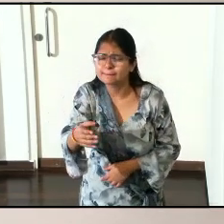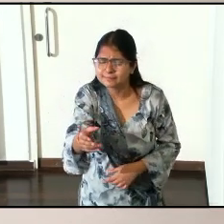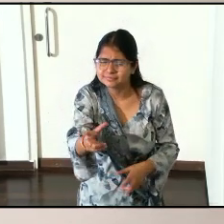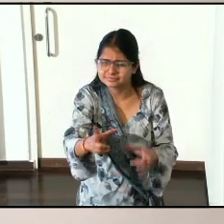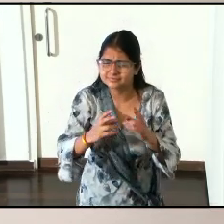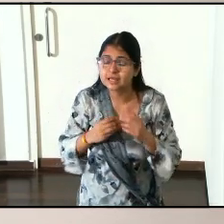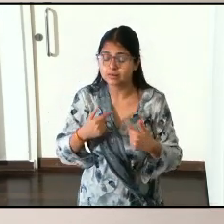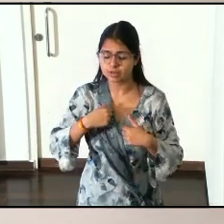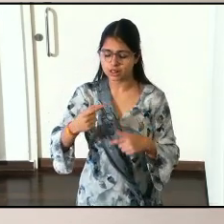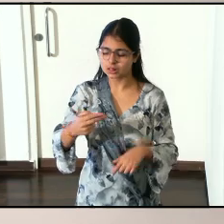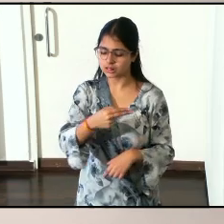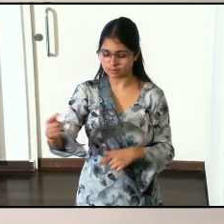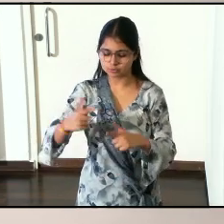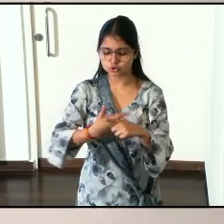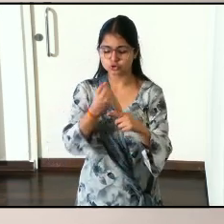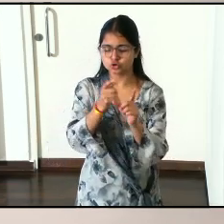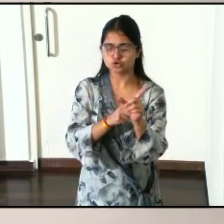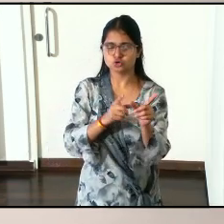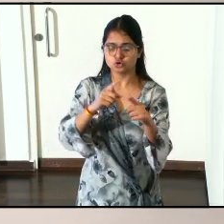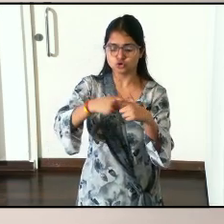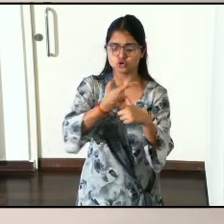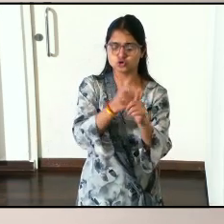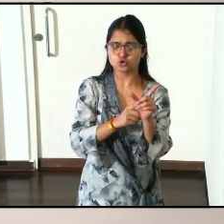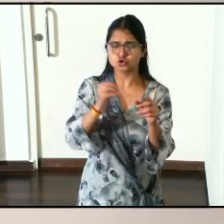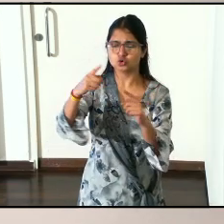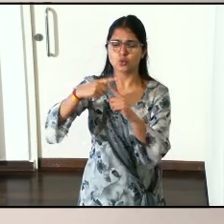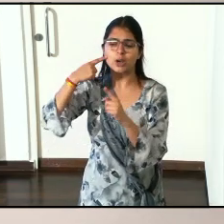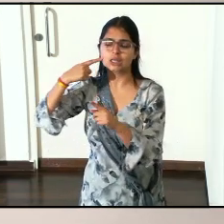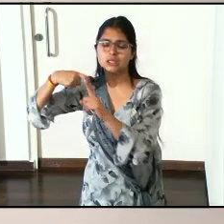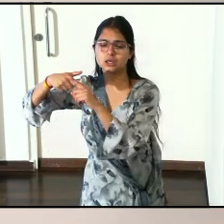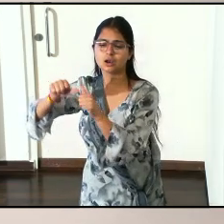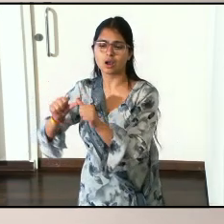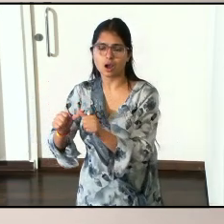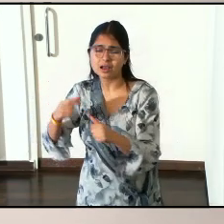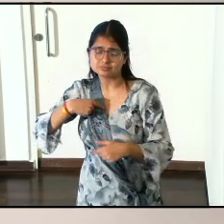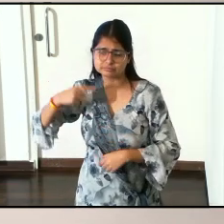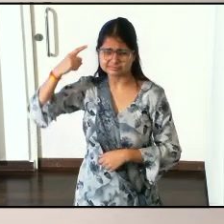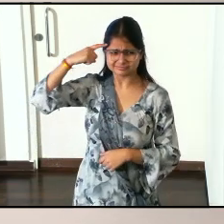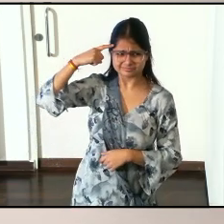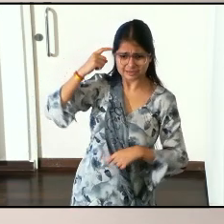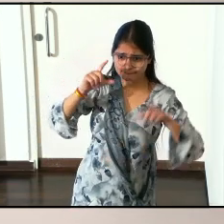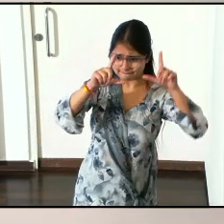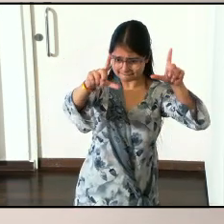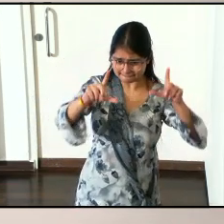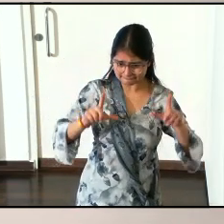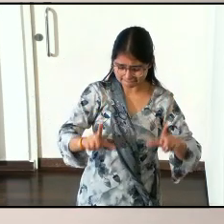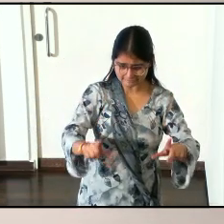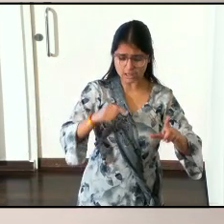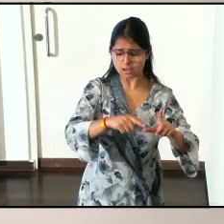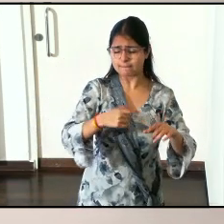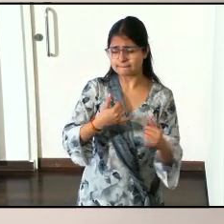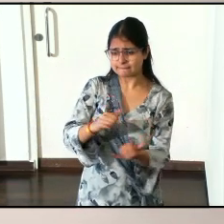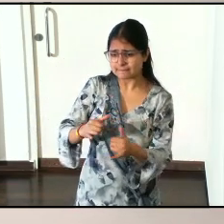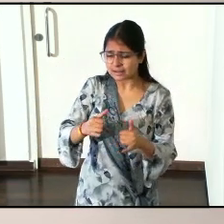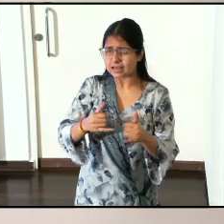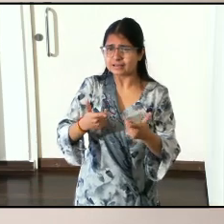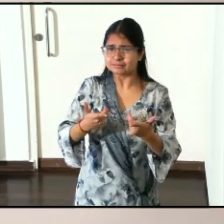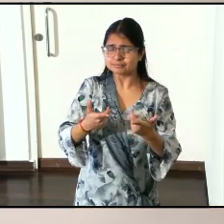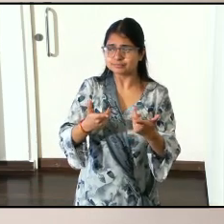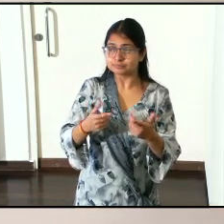My name is Jyotika. I'm thinking of these posters as a way of laying claim to the public